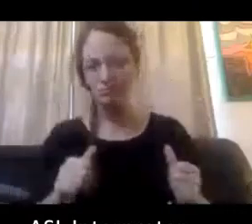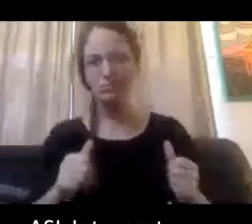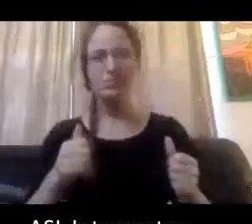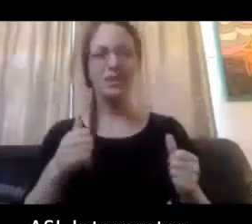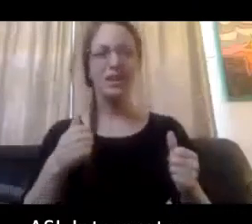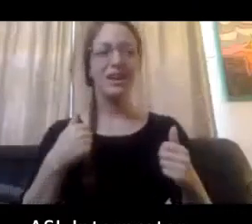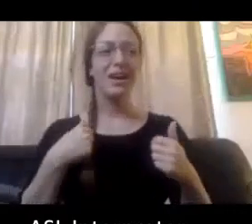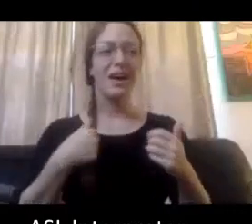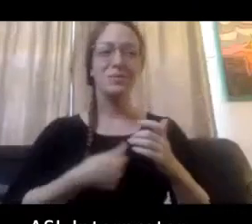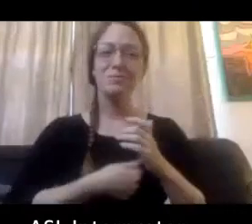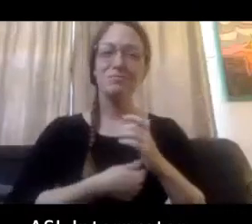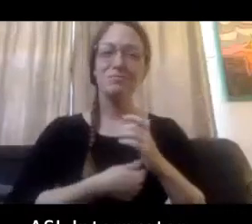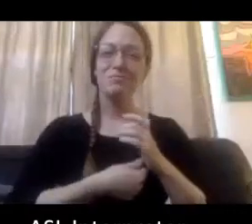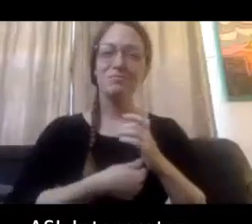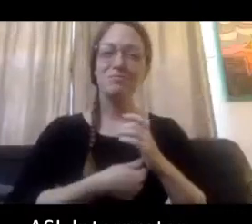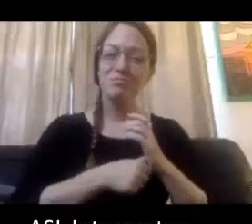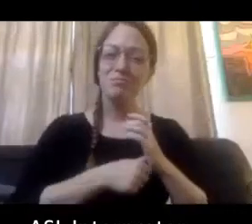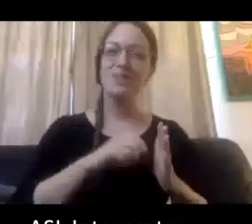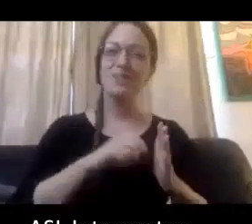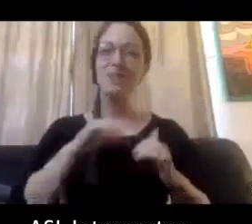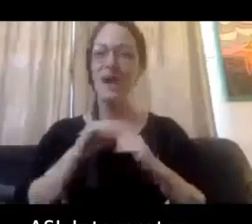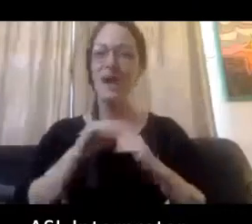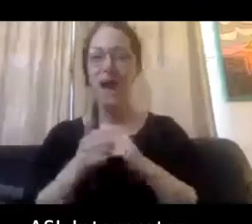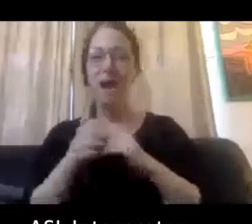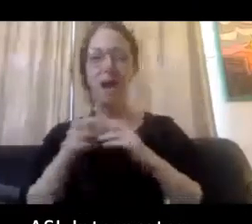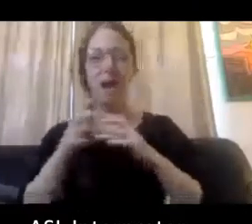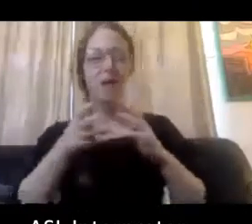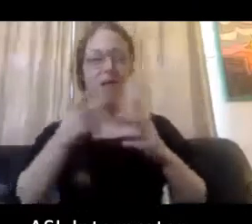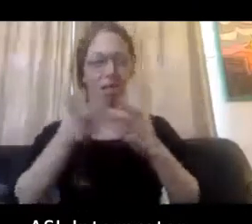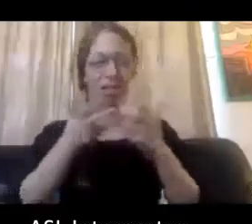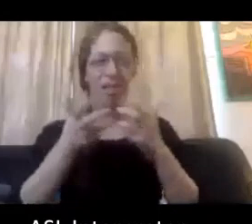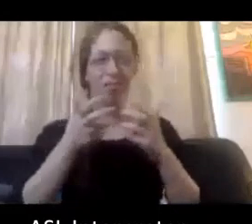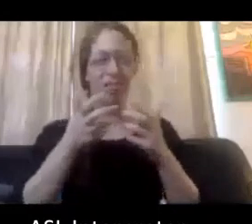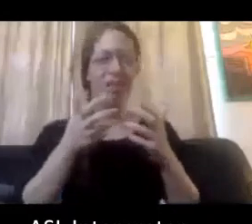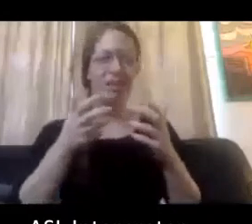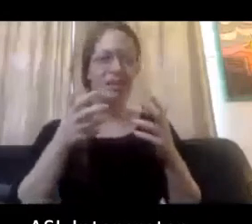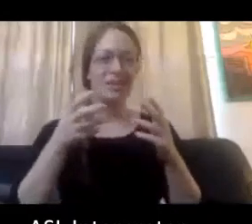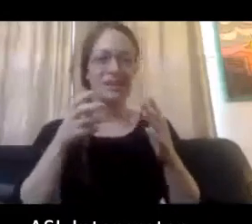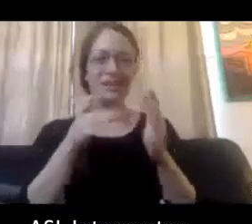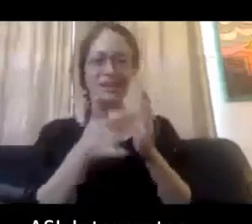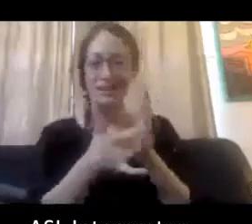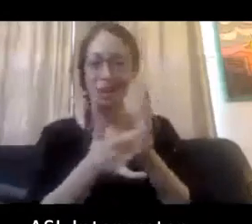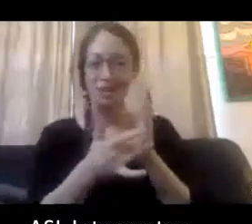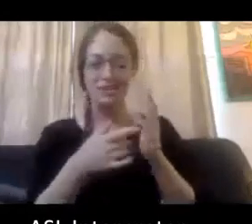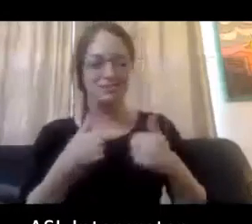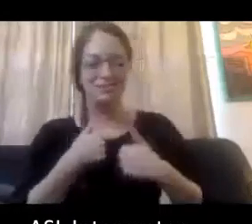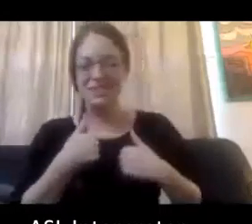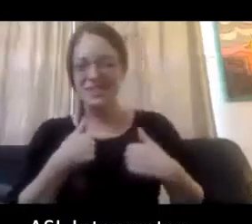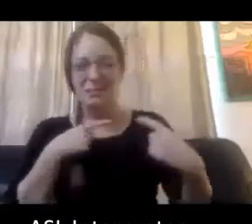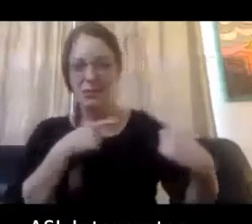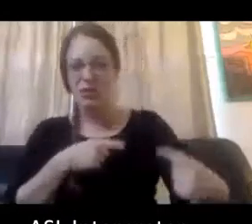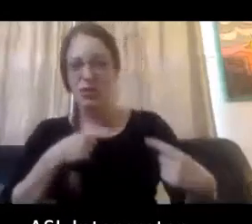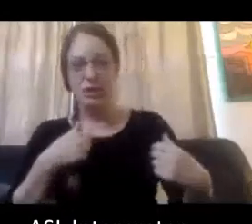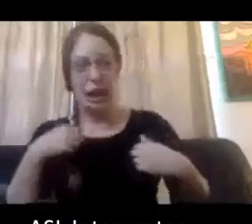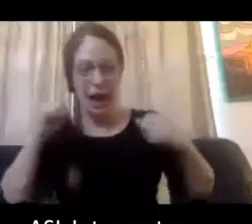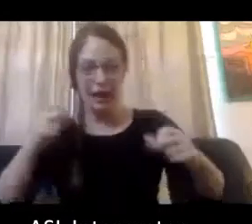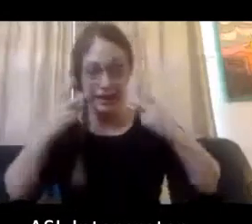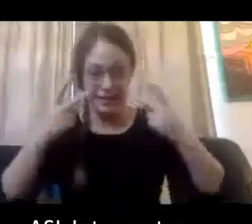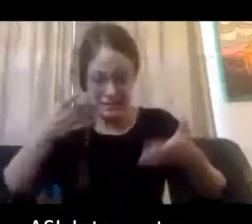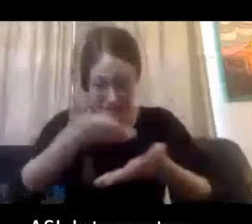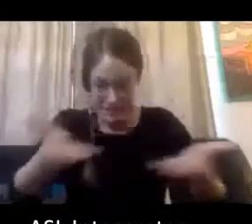visual impairments get round all of this technology, because I struggle with it in the normative kind